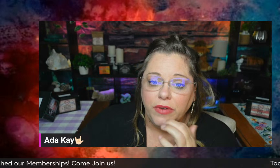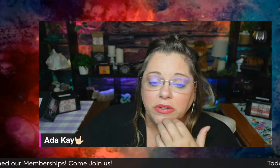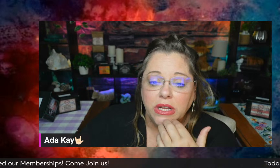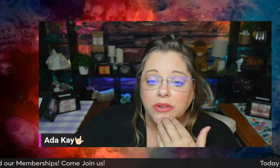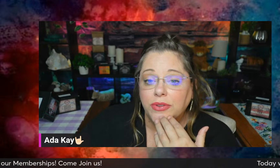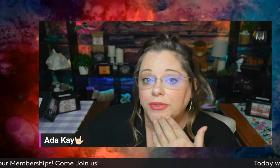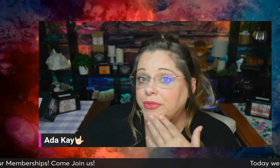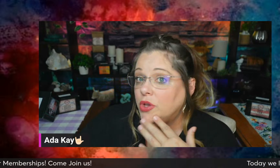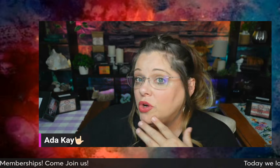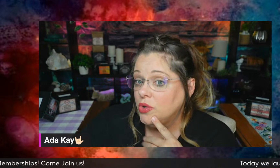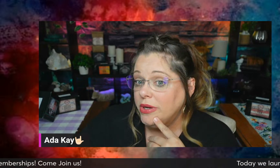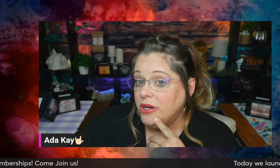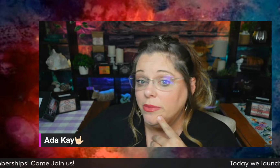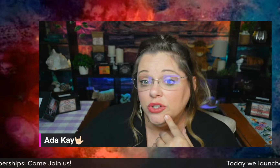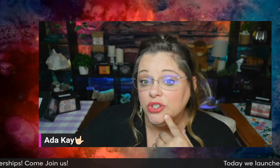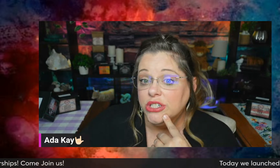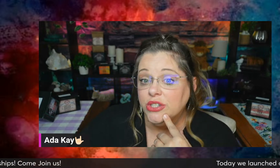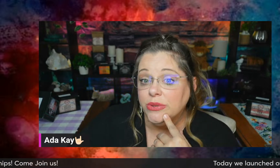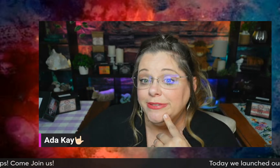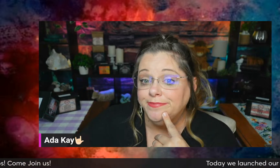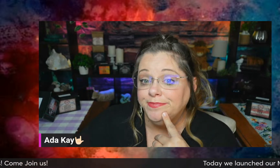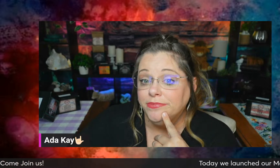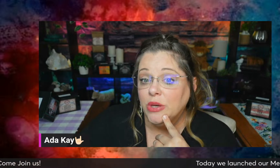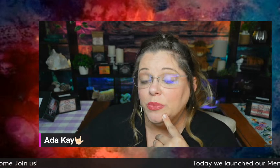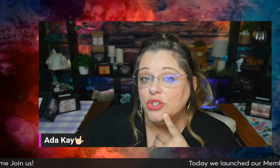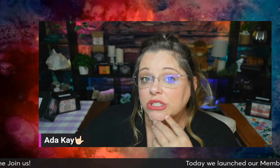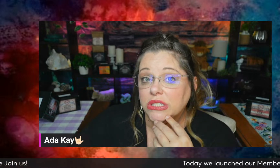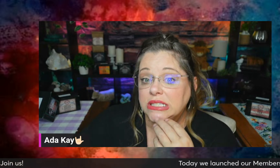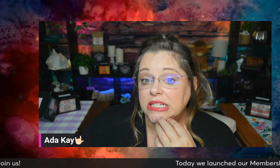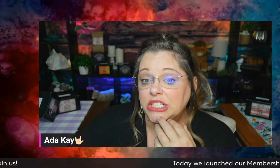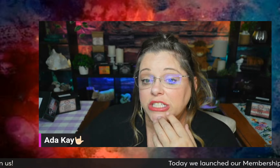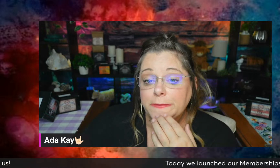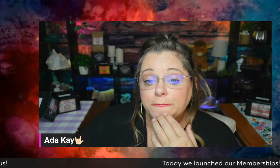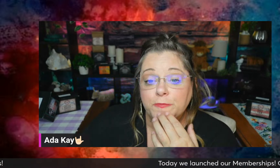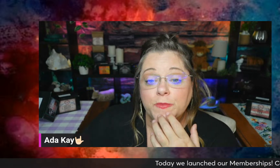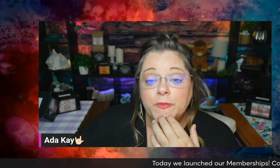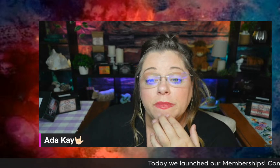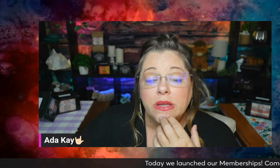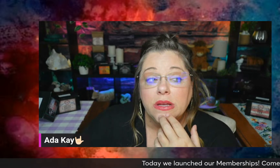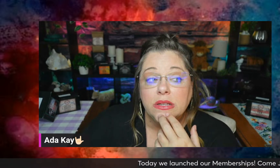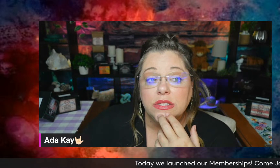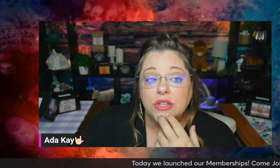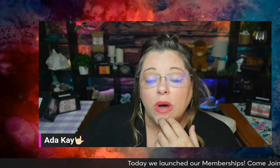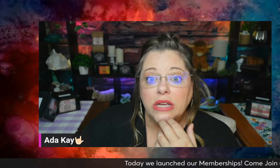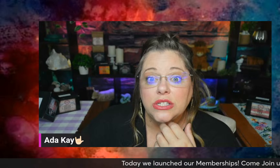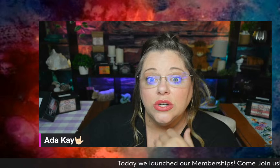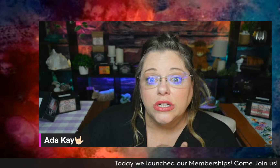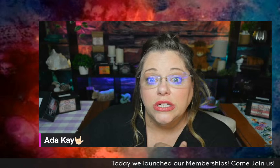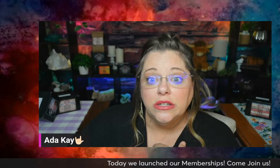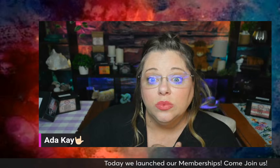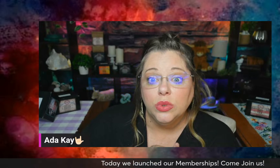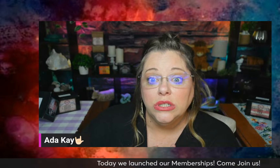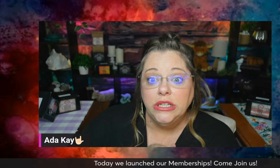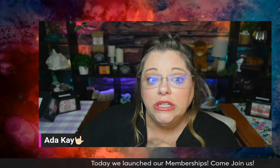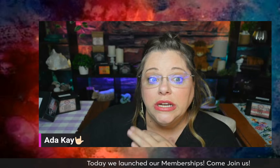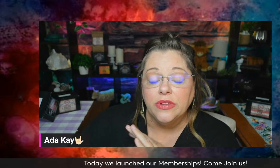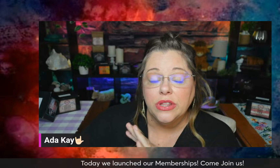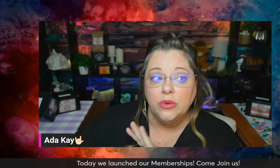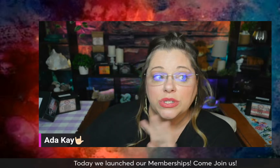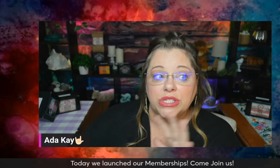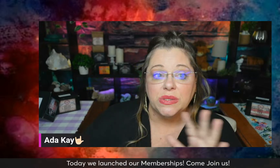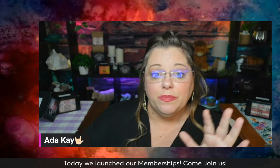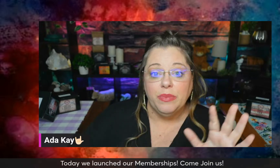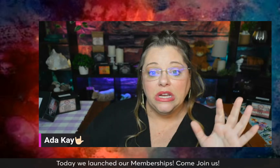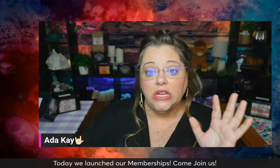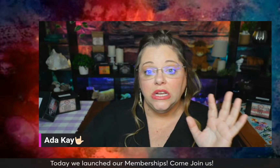I found out the hard way I'm allergic to it. I'm allergic to THC. So I started getting really,